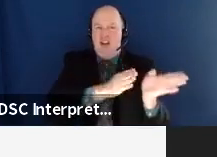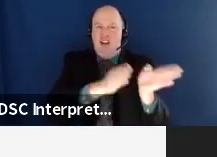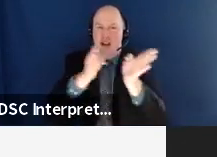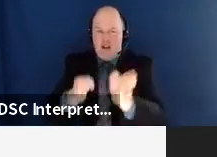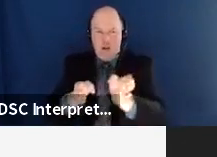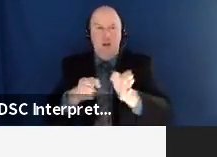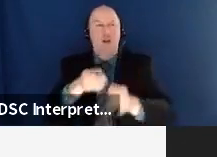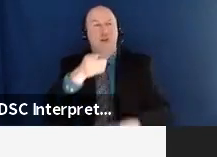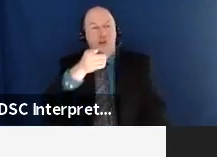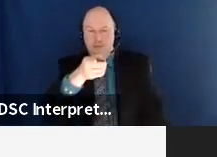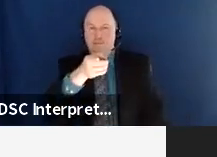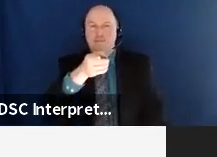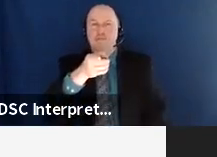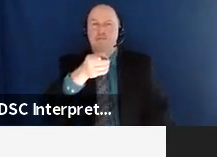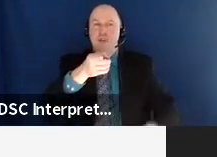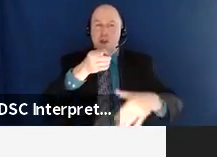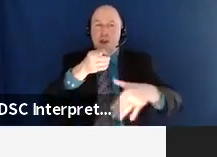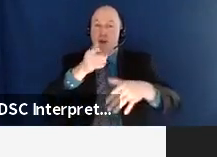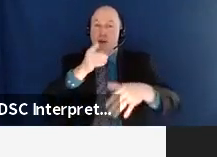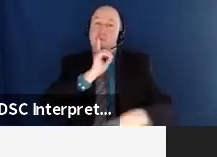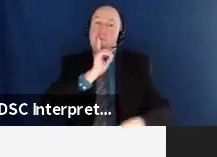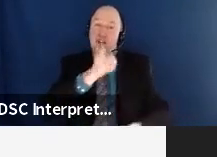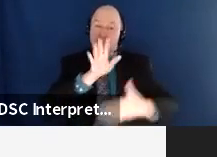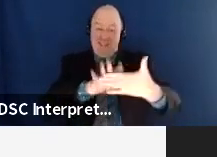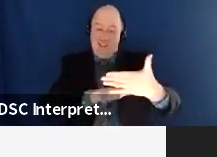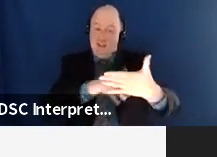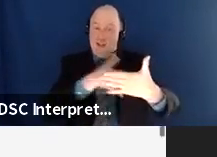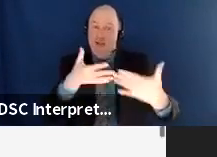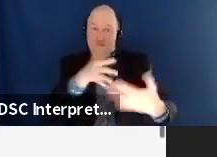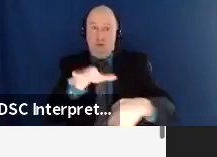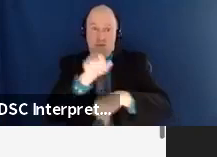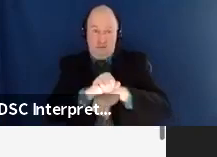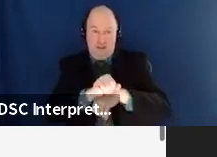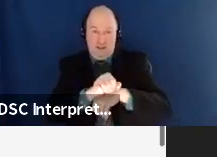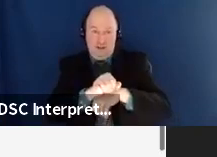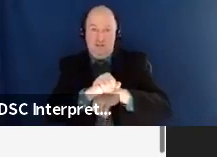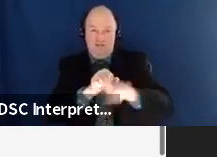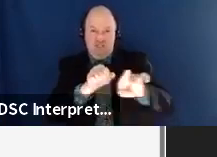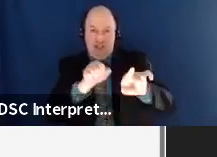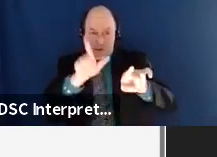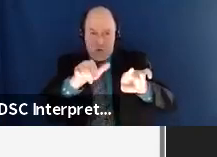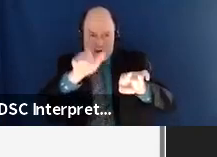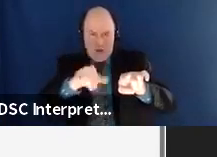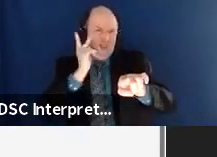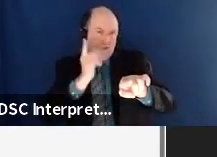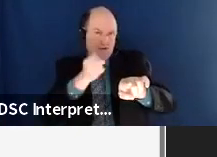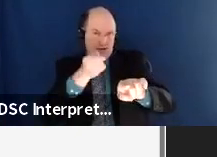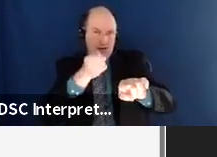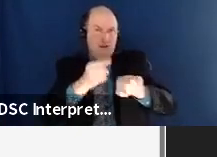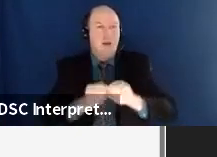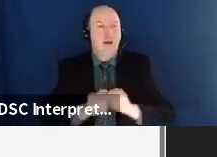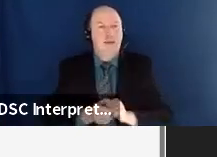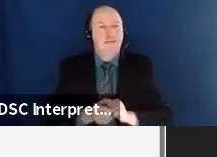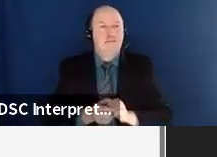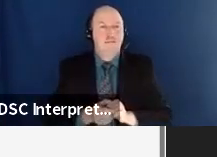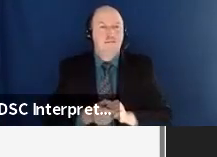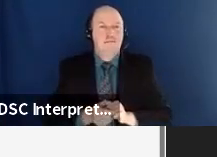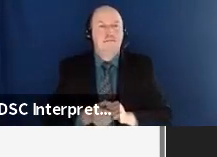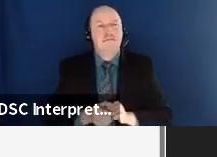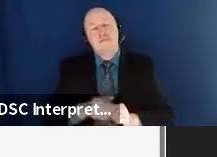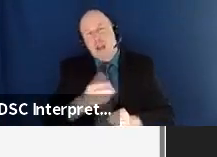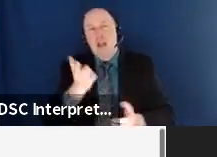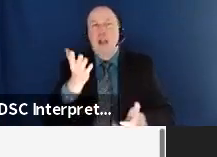you are able to go in and actually schedule an appointment. As you scroll down, it will ask